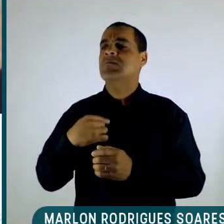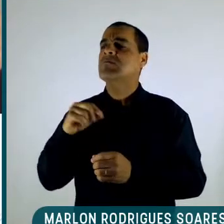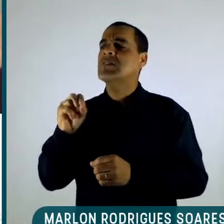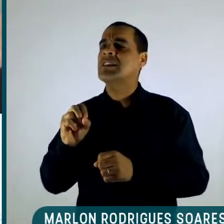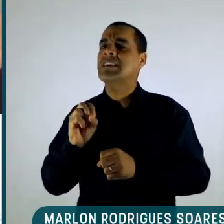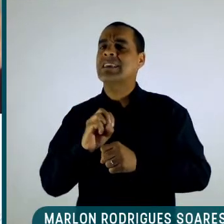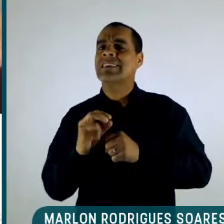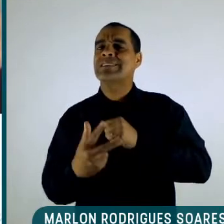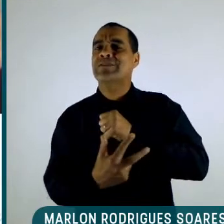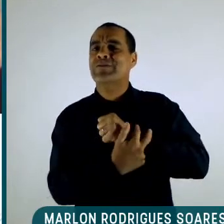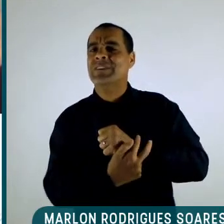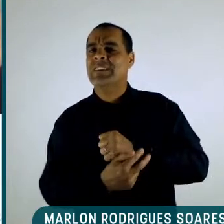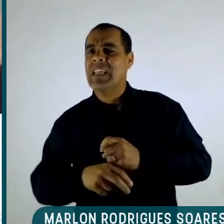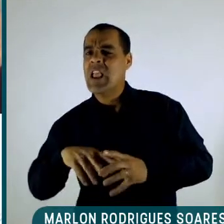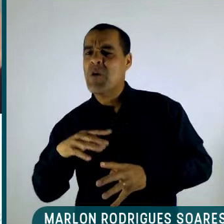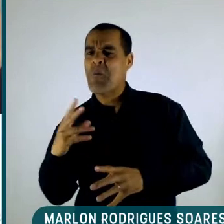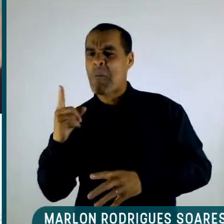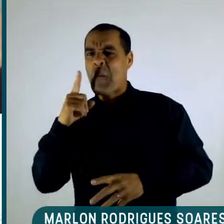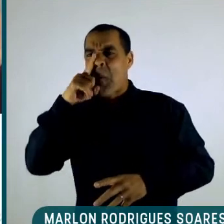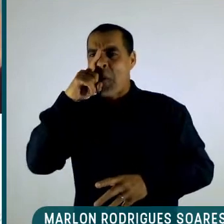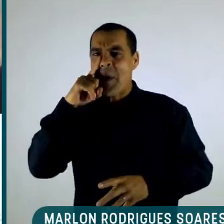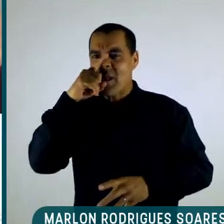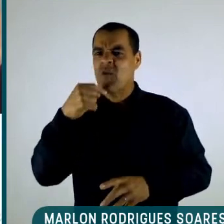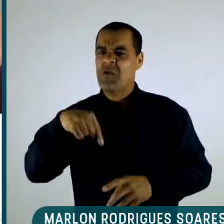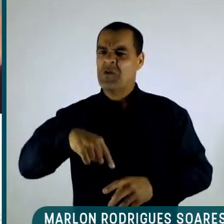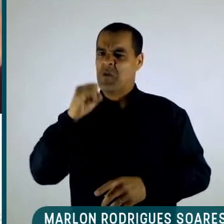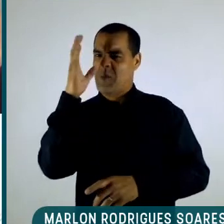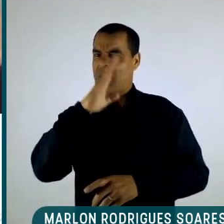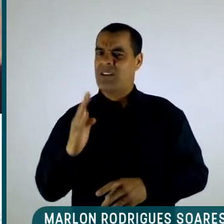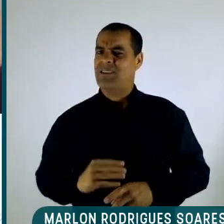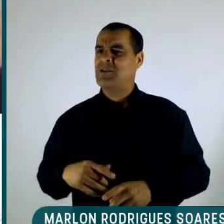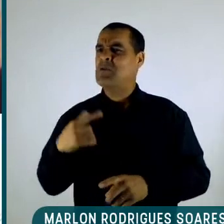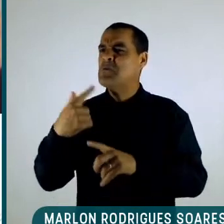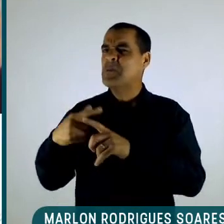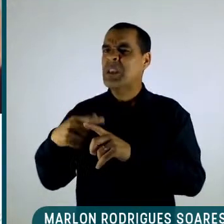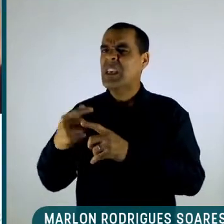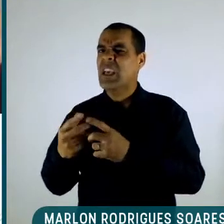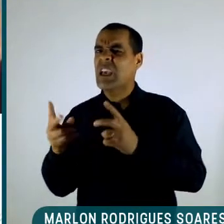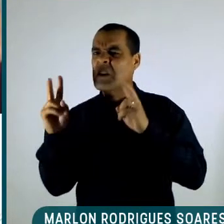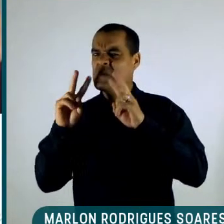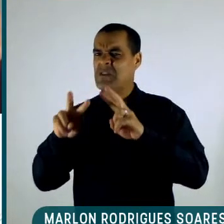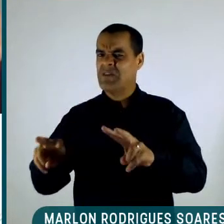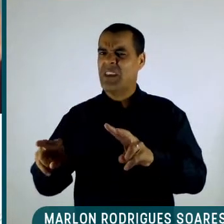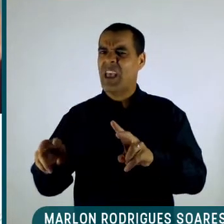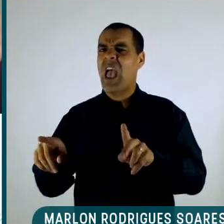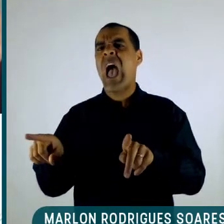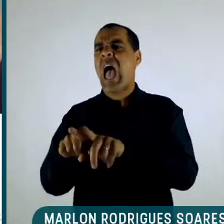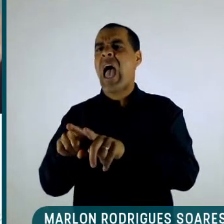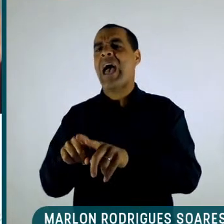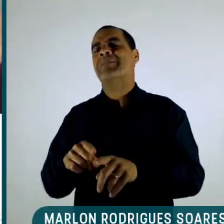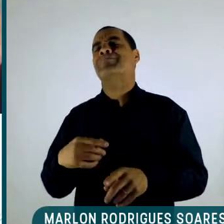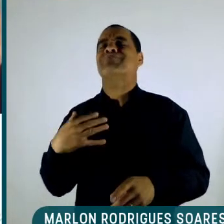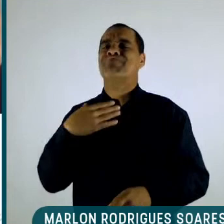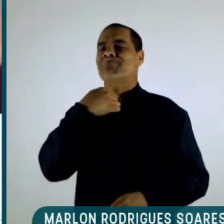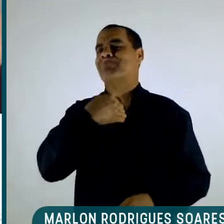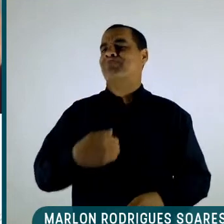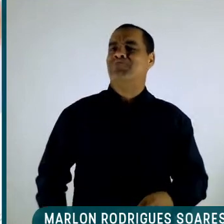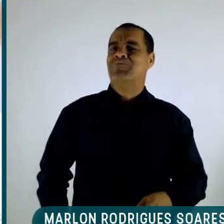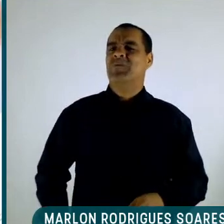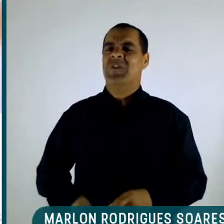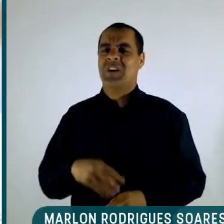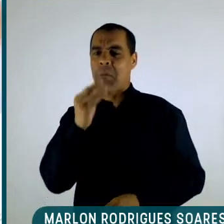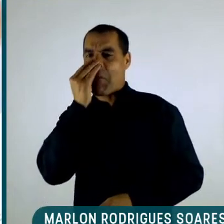now, why is this virus so dangerous in Brazil? And why are there so many